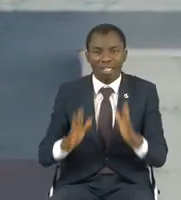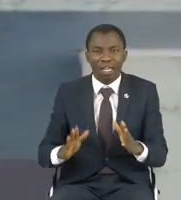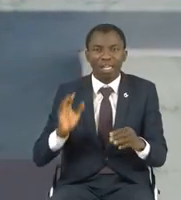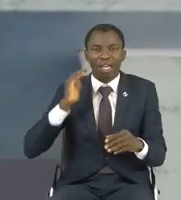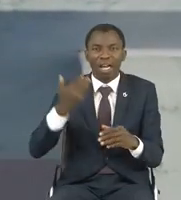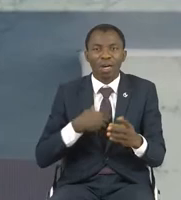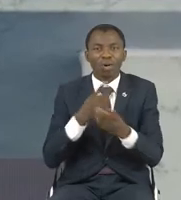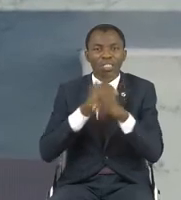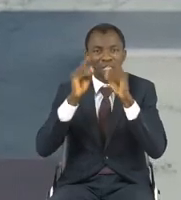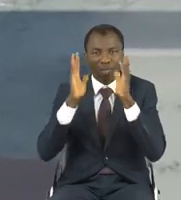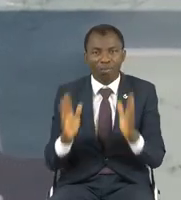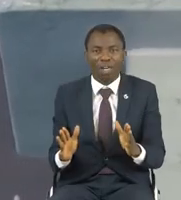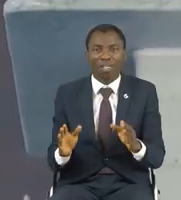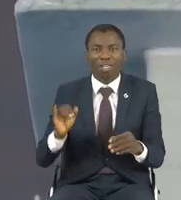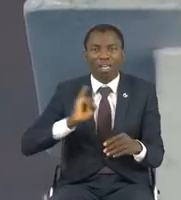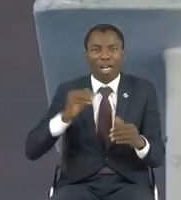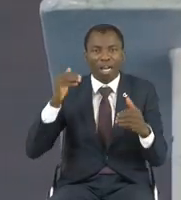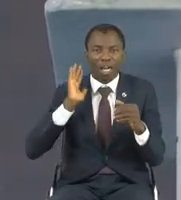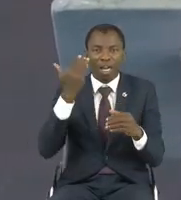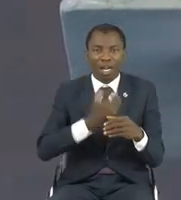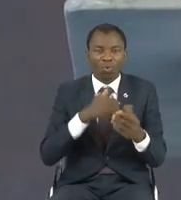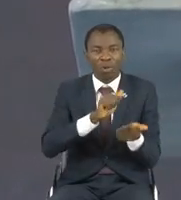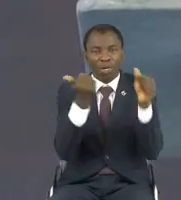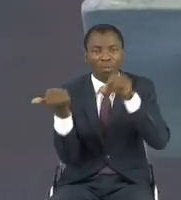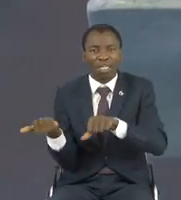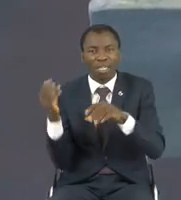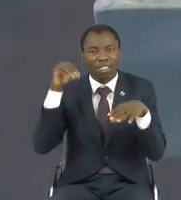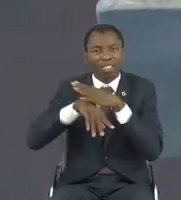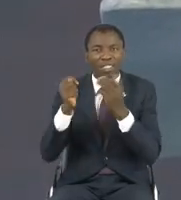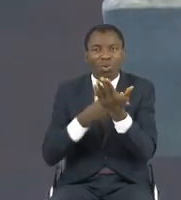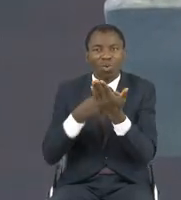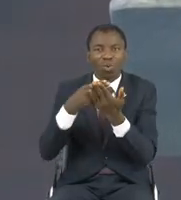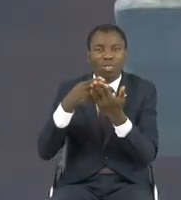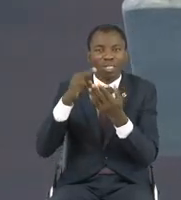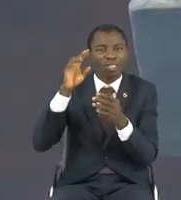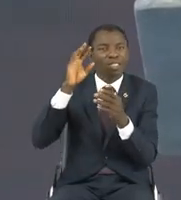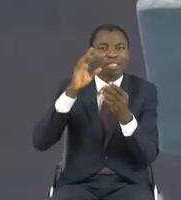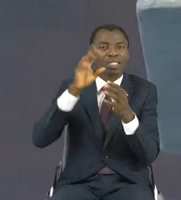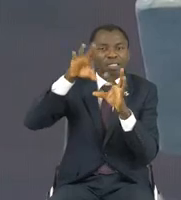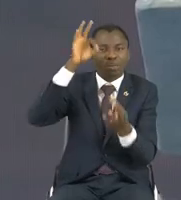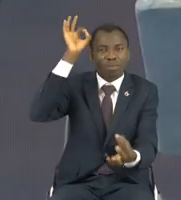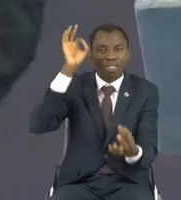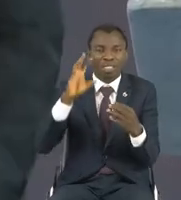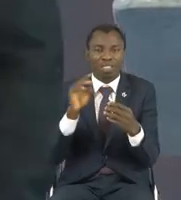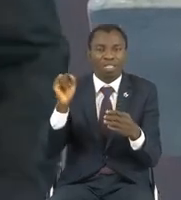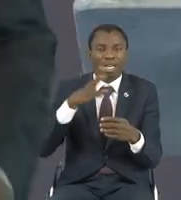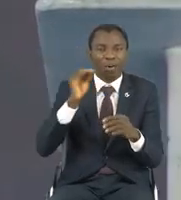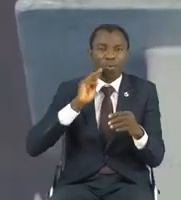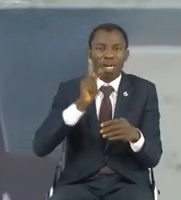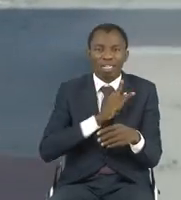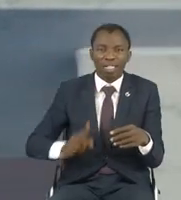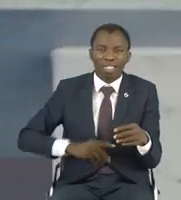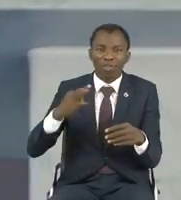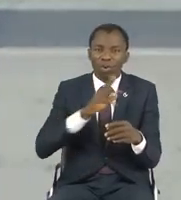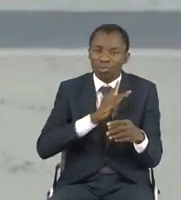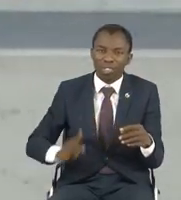Deliverer, our Baptizer in the Holy Ghost, our King of Kings, our Provider,